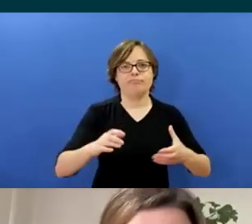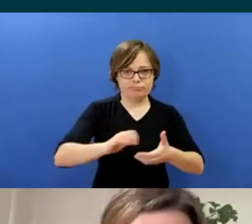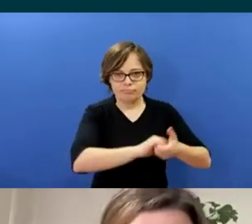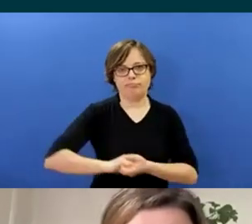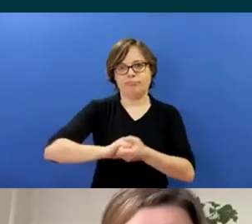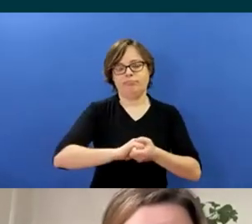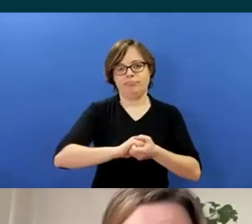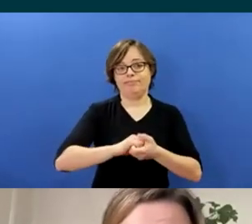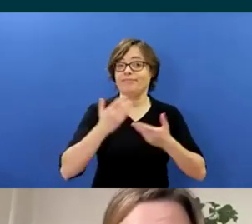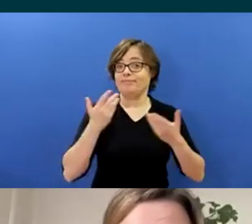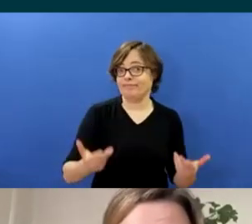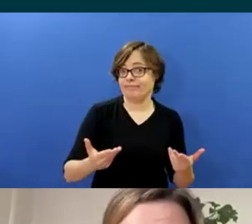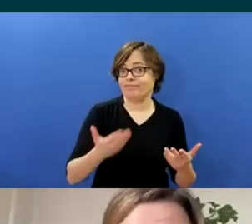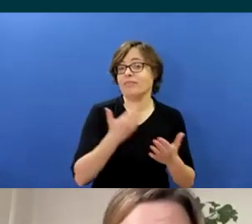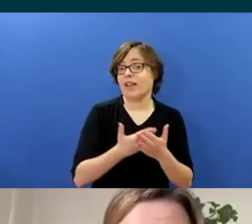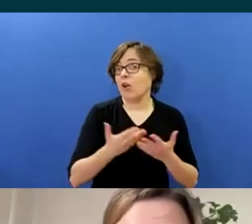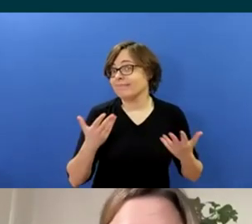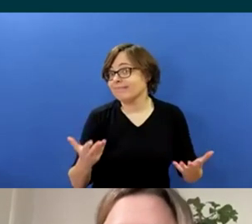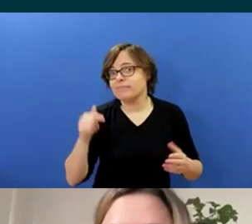how.